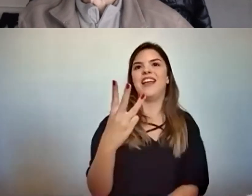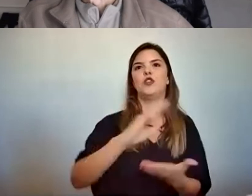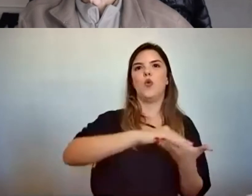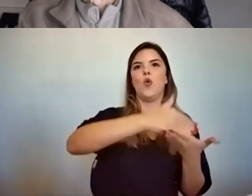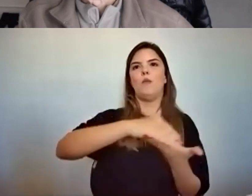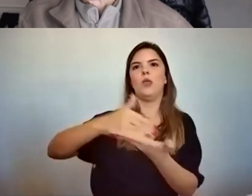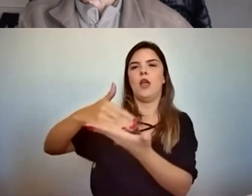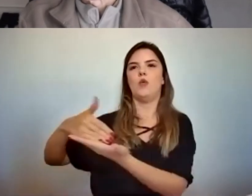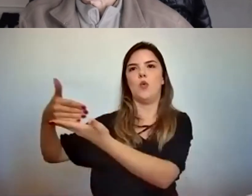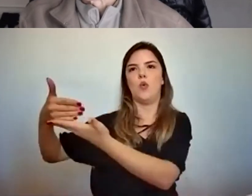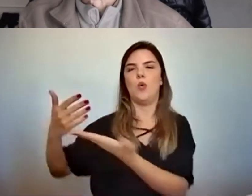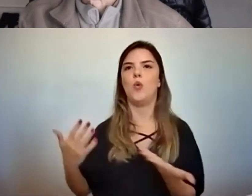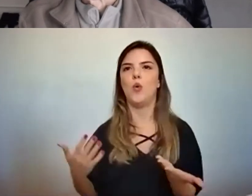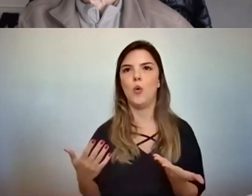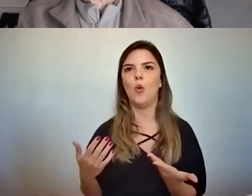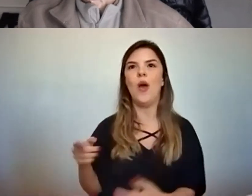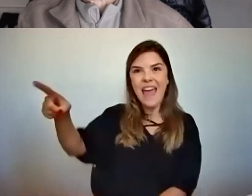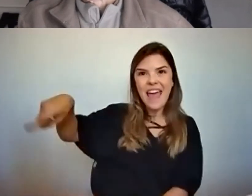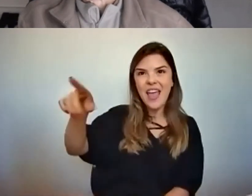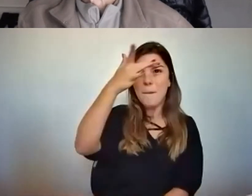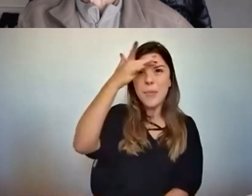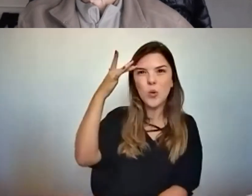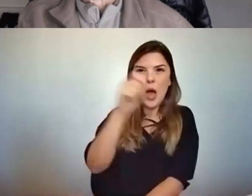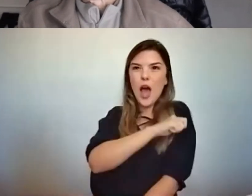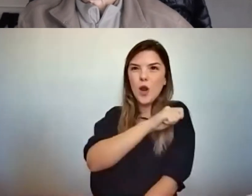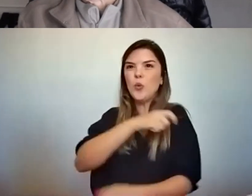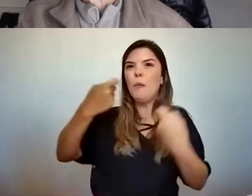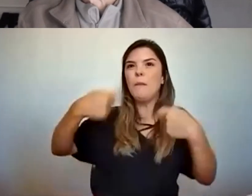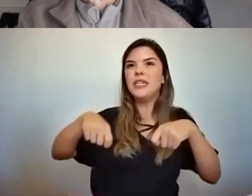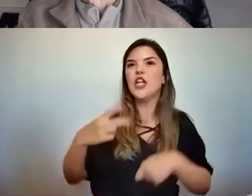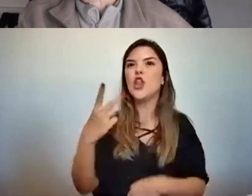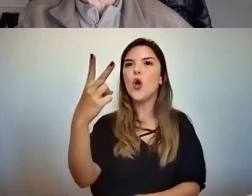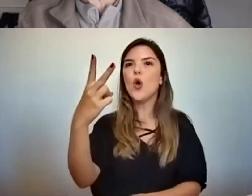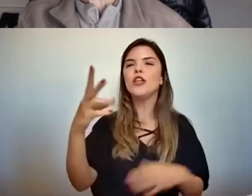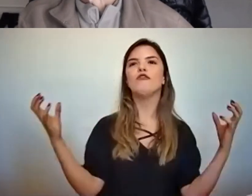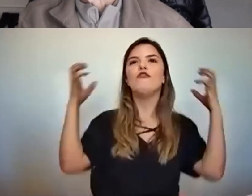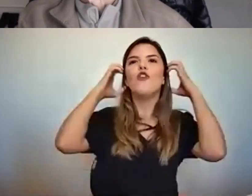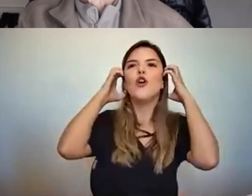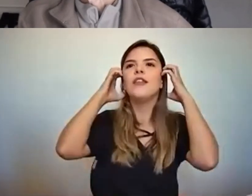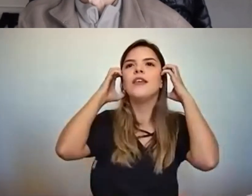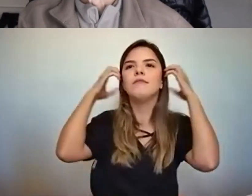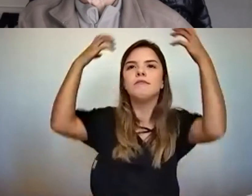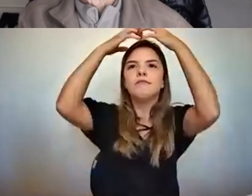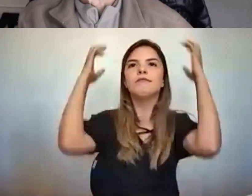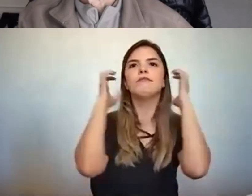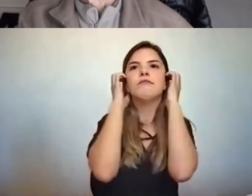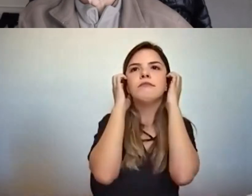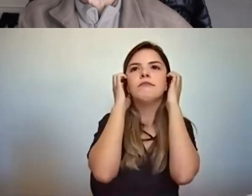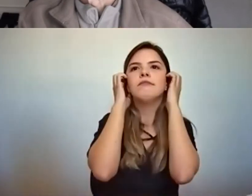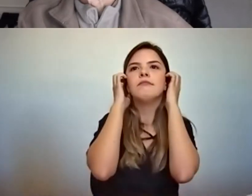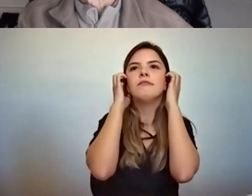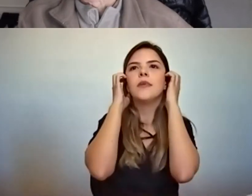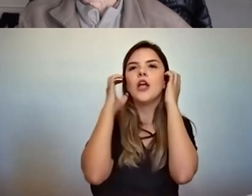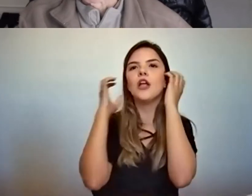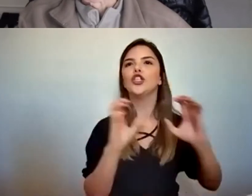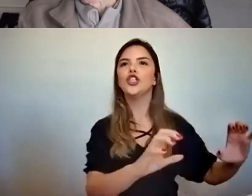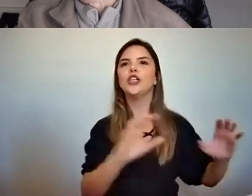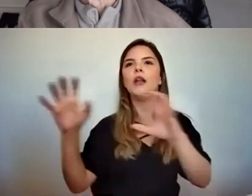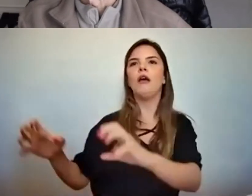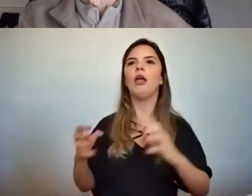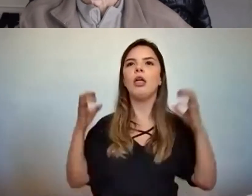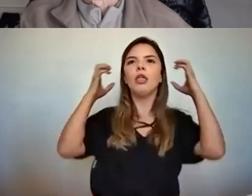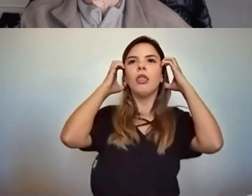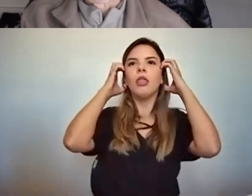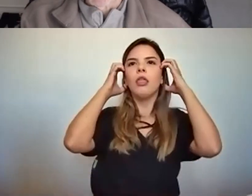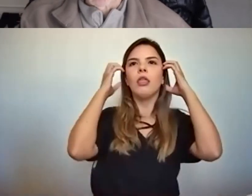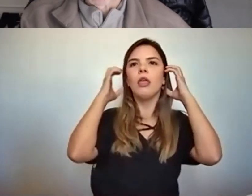two sets of headsets. And there were problems because she had to listen to the moderator and